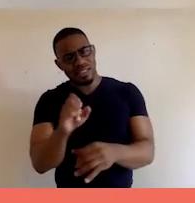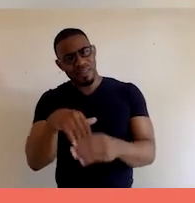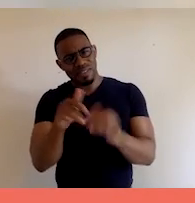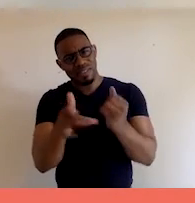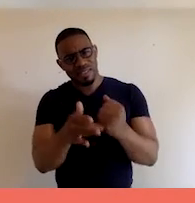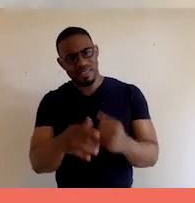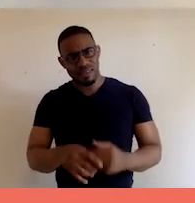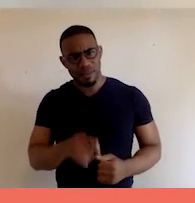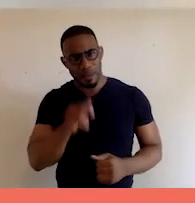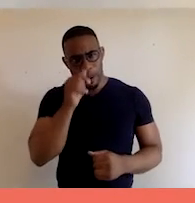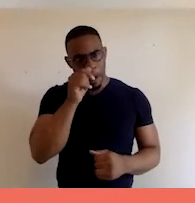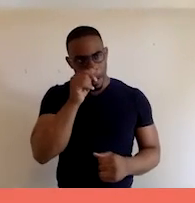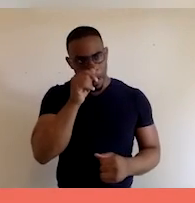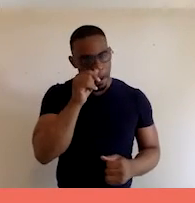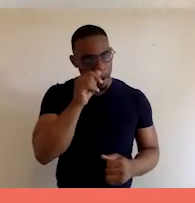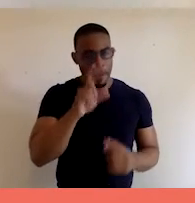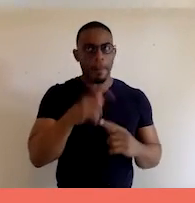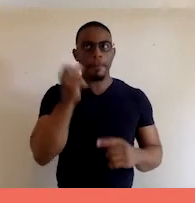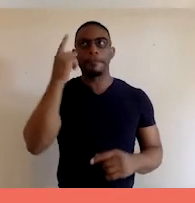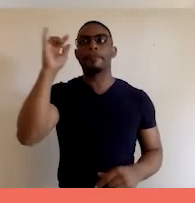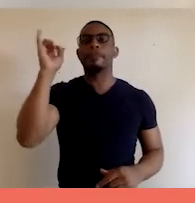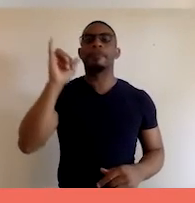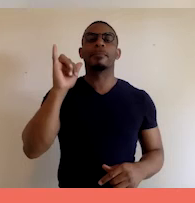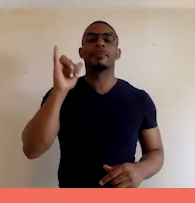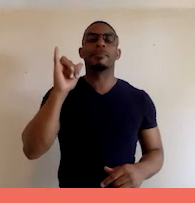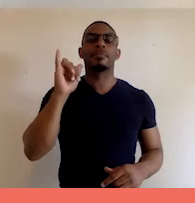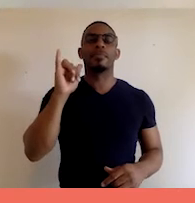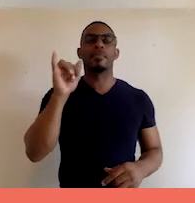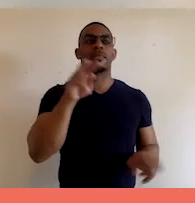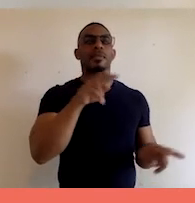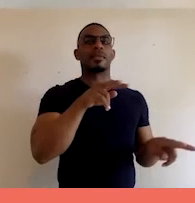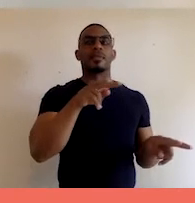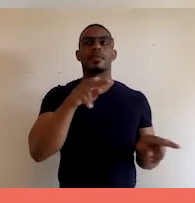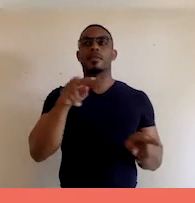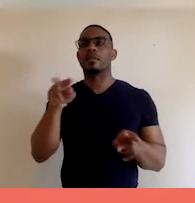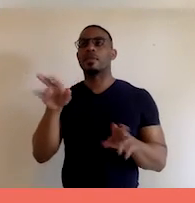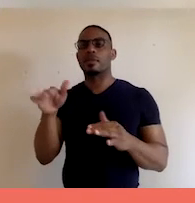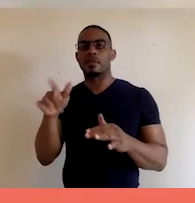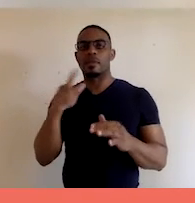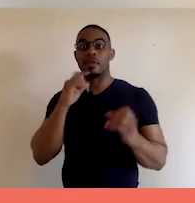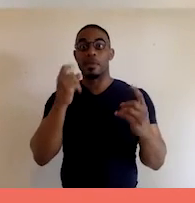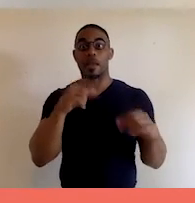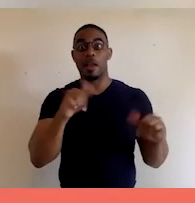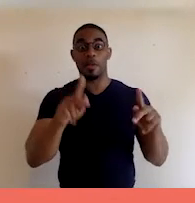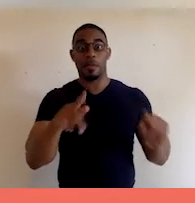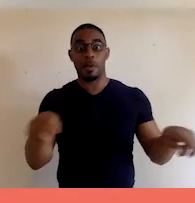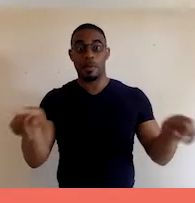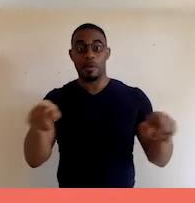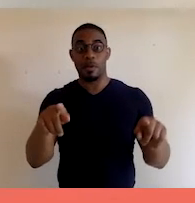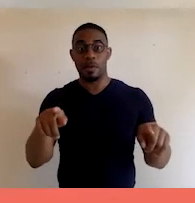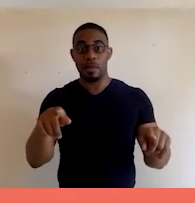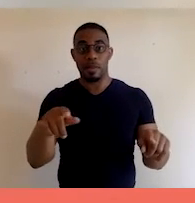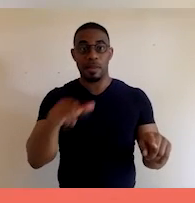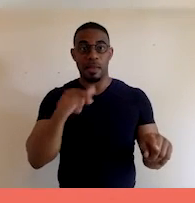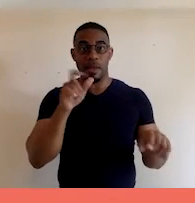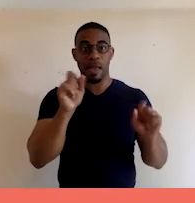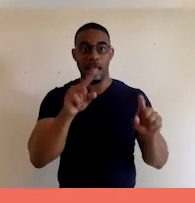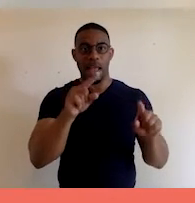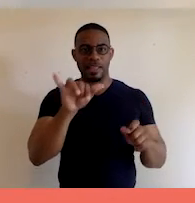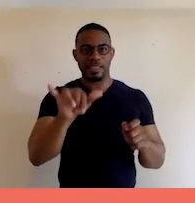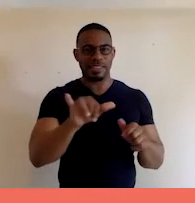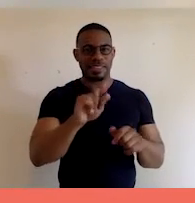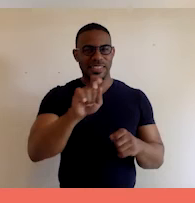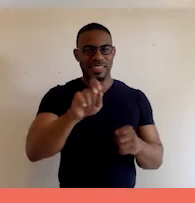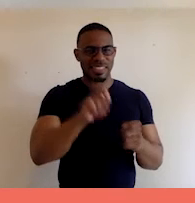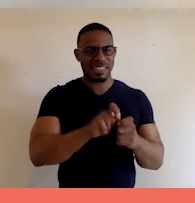tech. And then I realized, just scanning the room, that there were many other people that were asking the